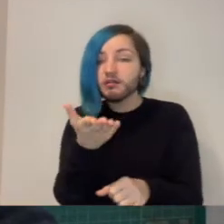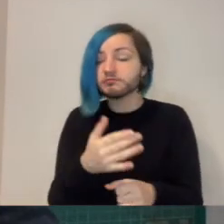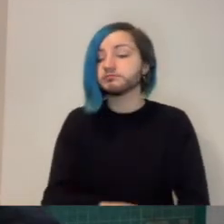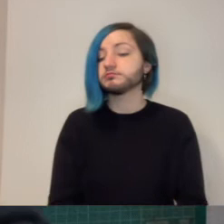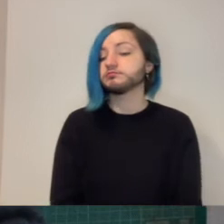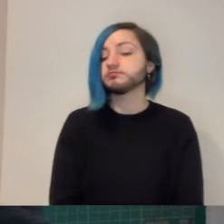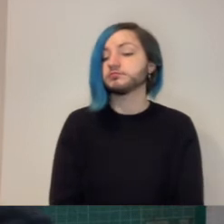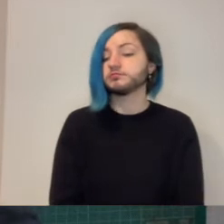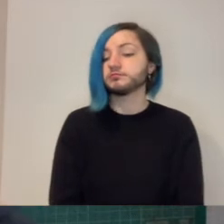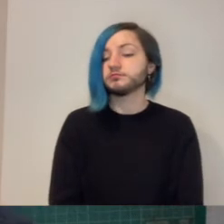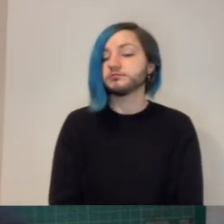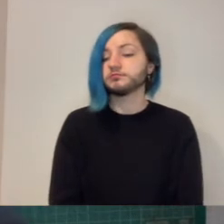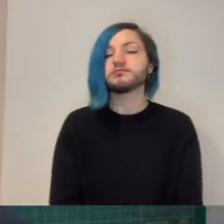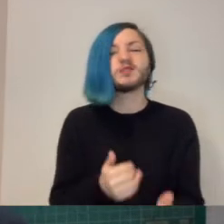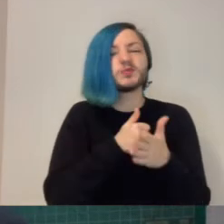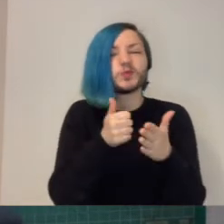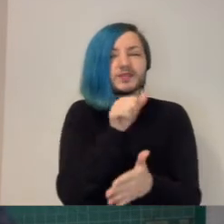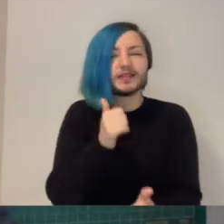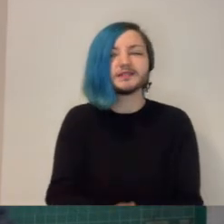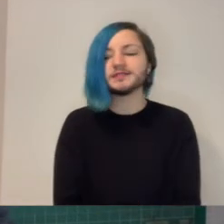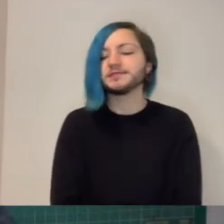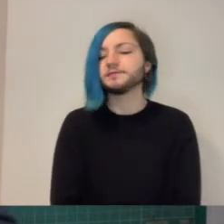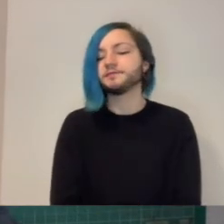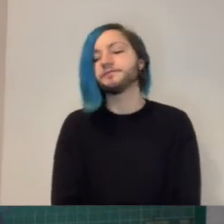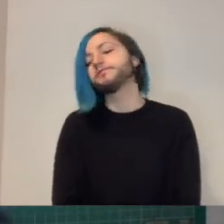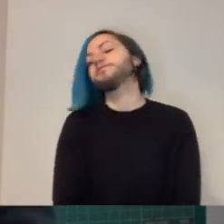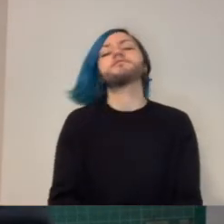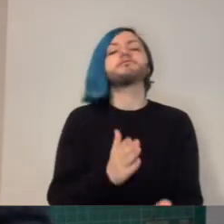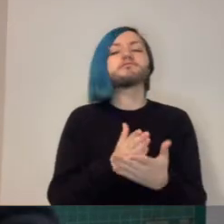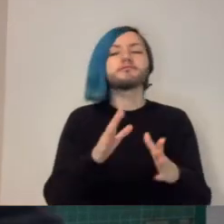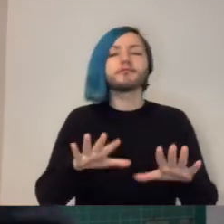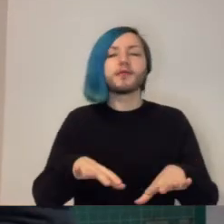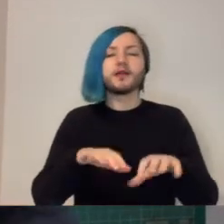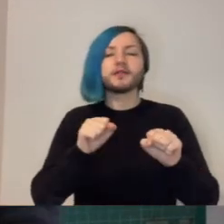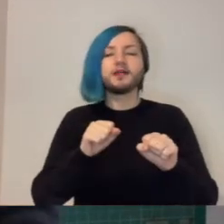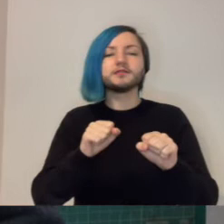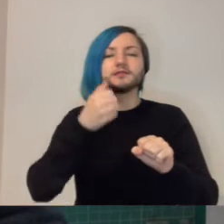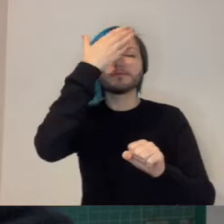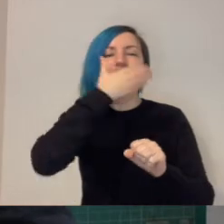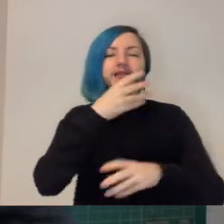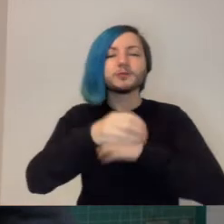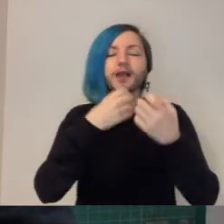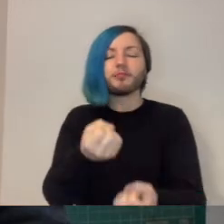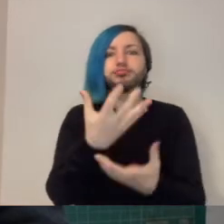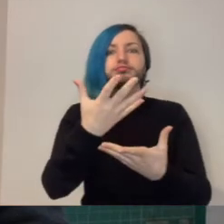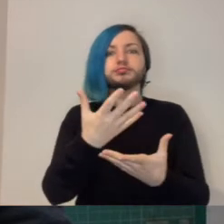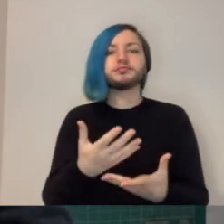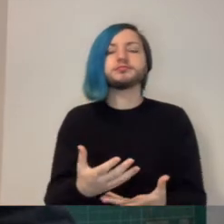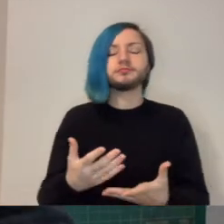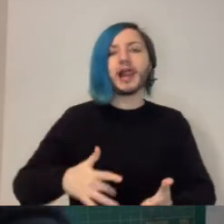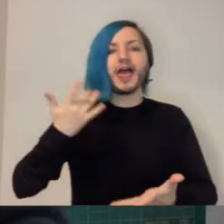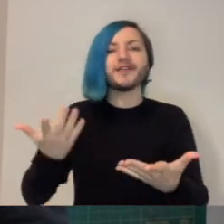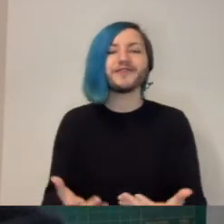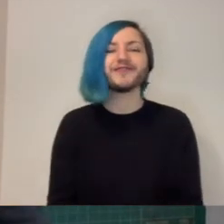pattern work in here, which is always nice to do. Kind of starts to bring your mask alive,